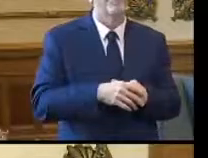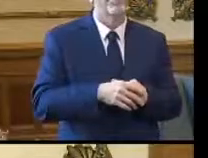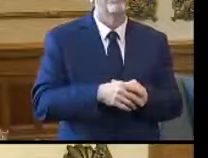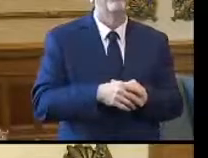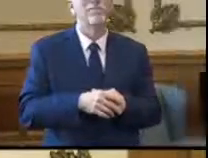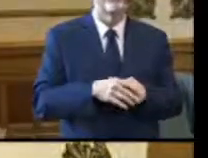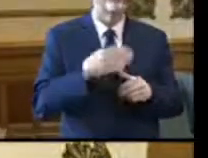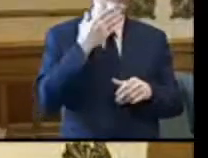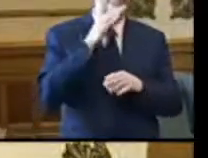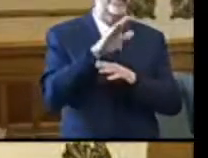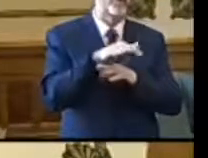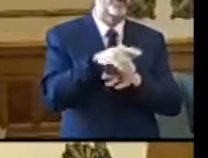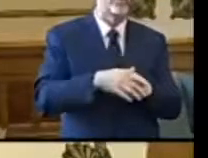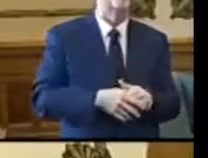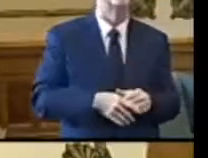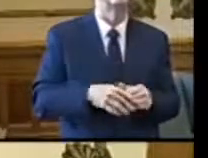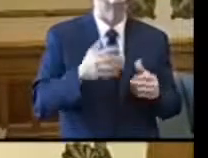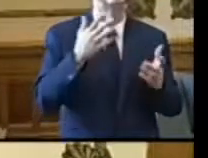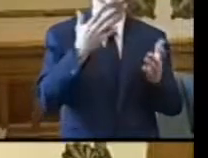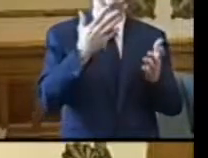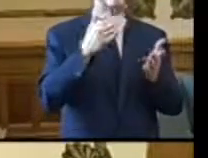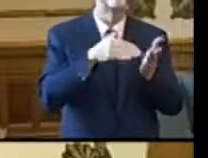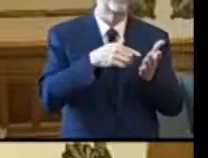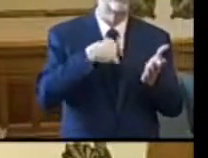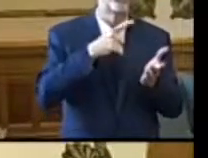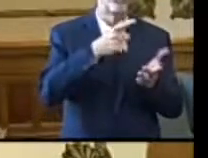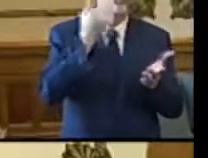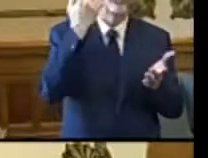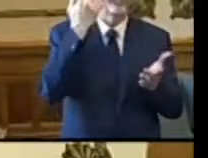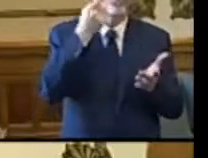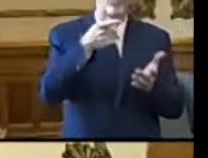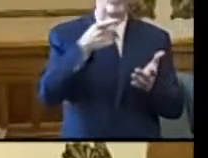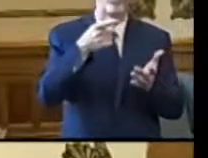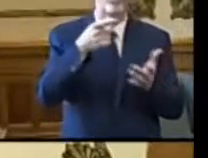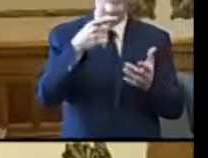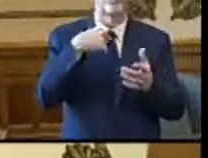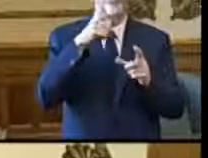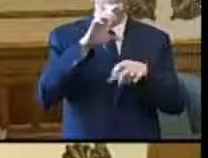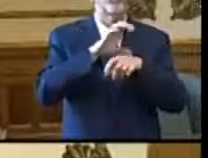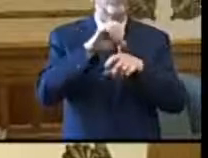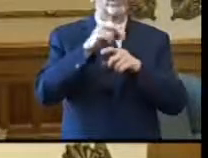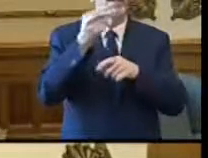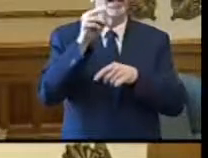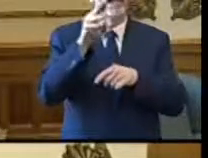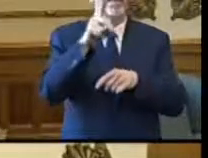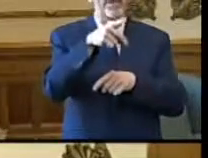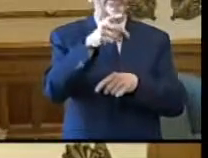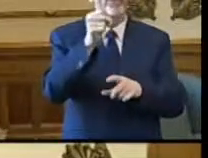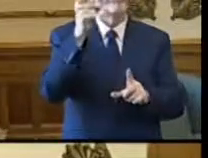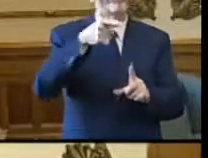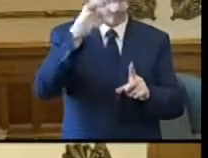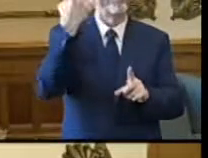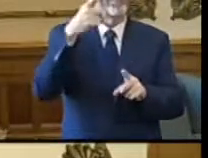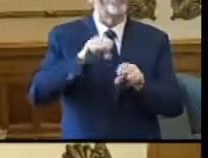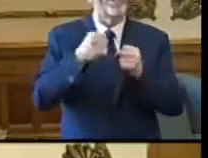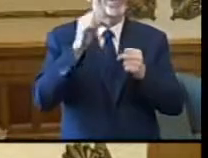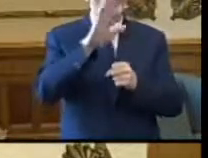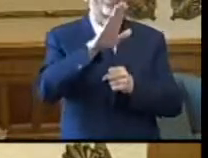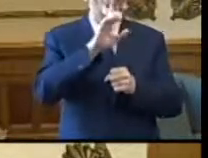good afternoon. I'm sure you know over the weekend a church in Hammond was cited for violating your stay-at-home order. 30